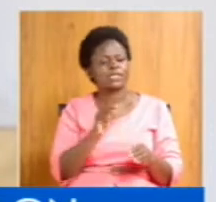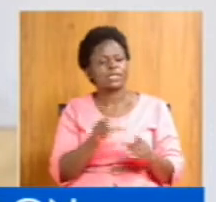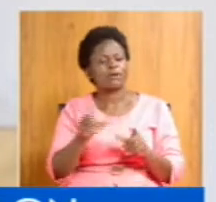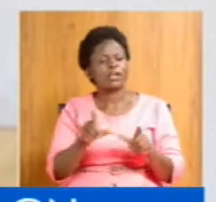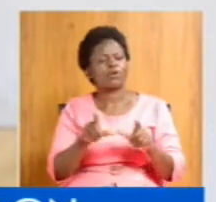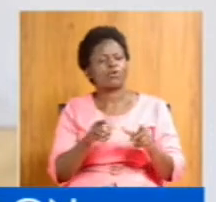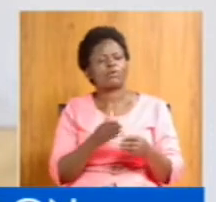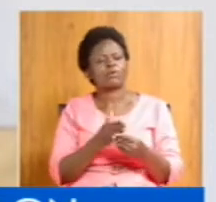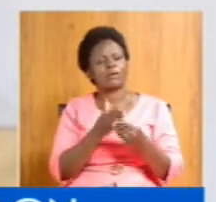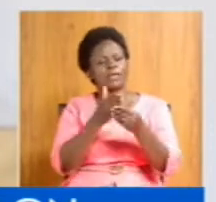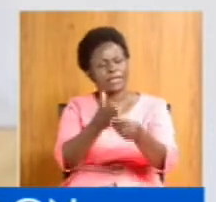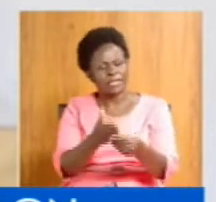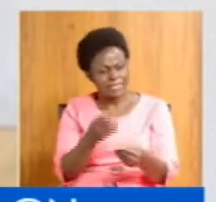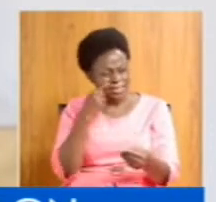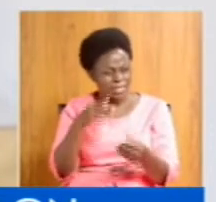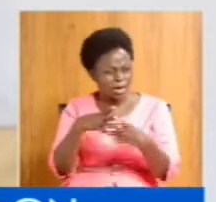and they get redress.